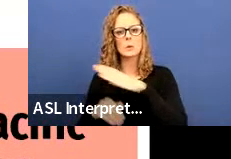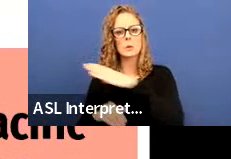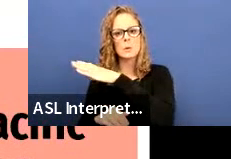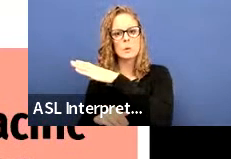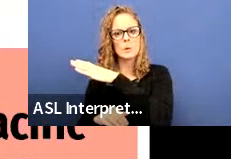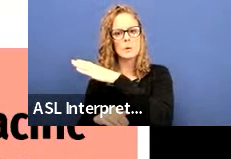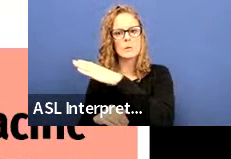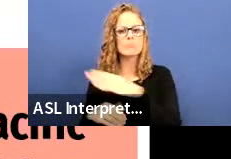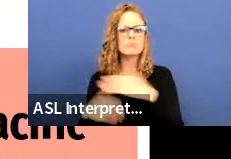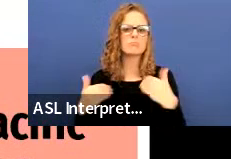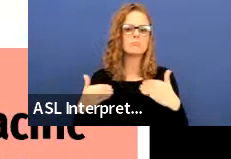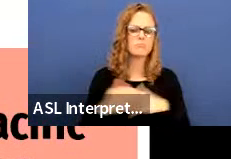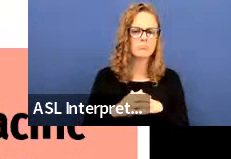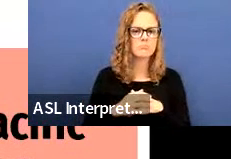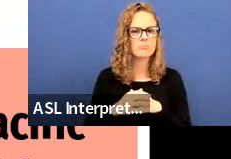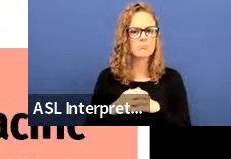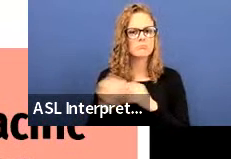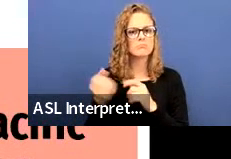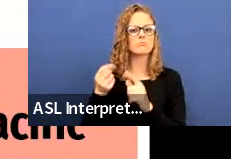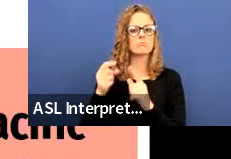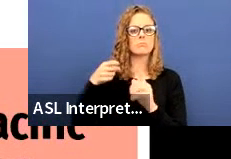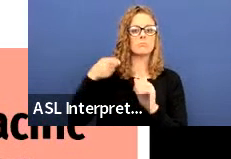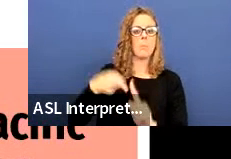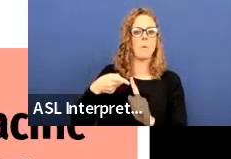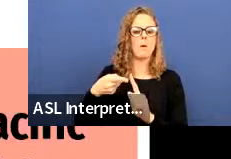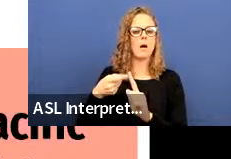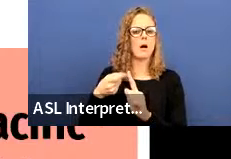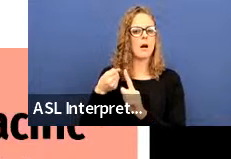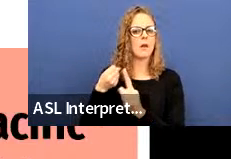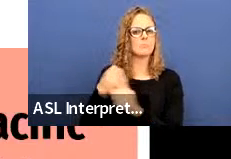also showing that San Francisco with the highest.